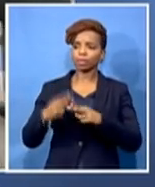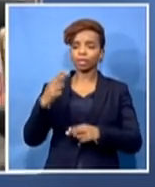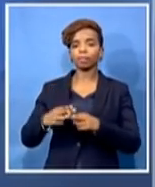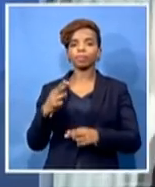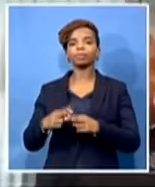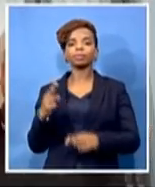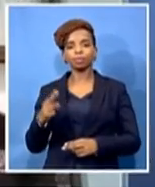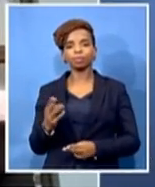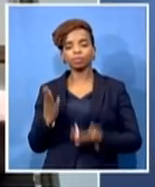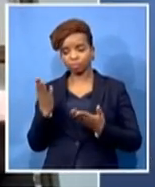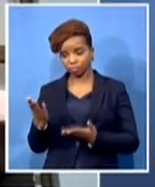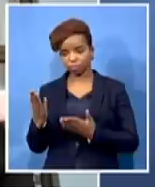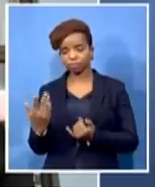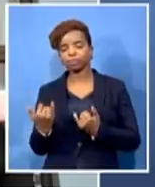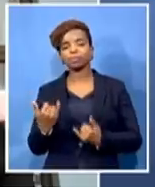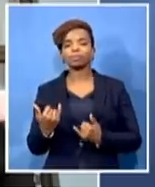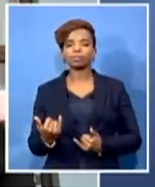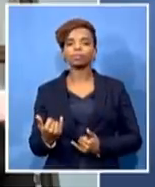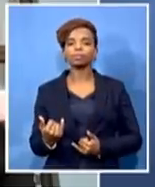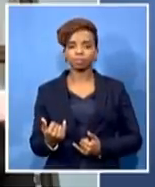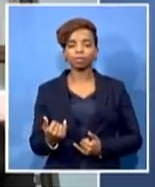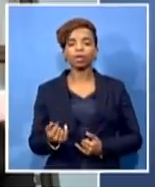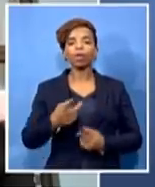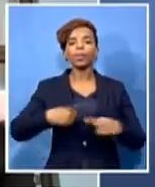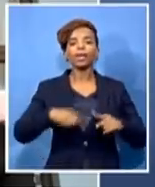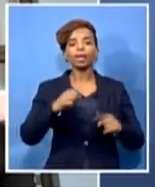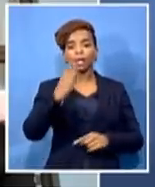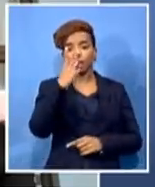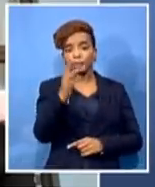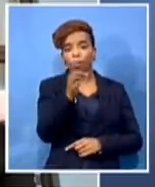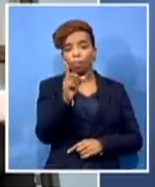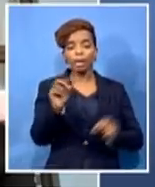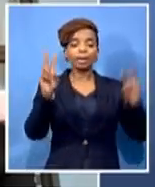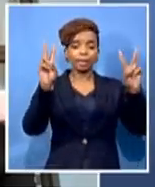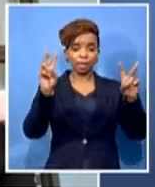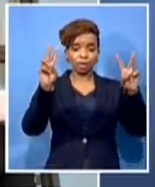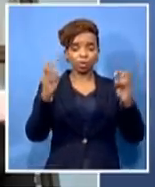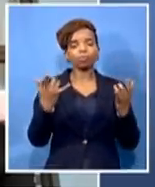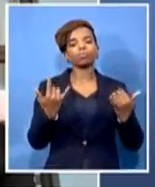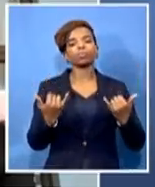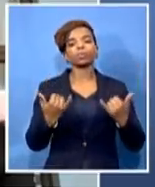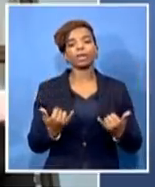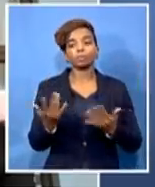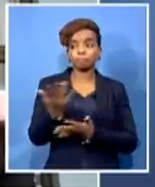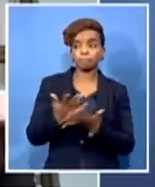look at a current matter today, Action SA has been